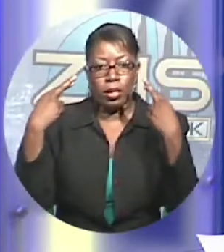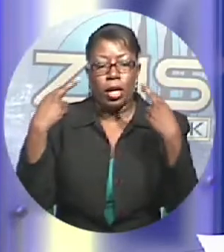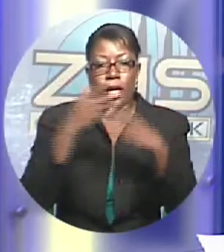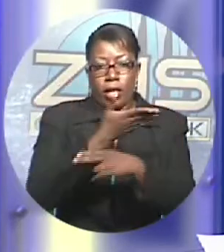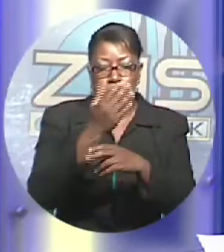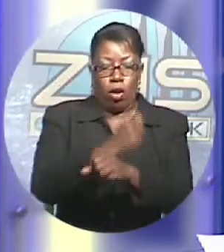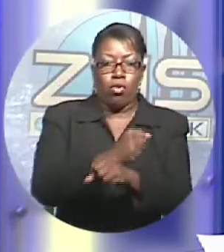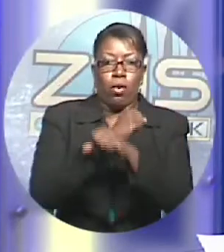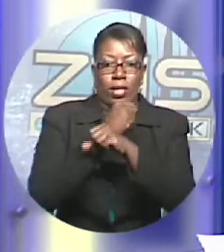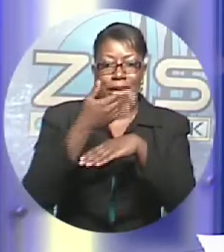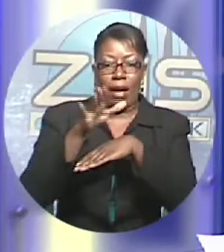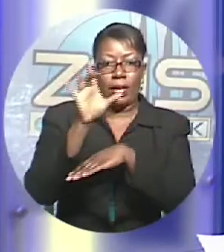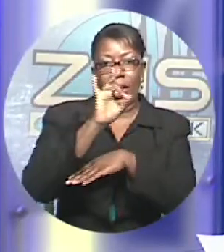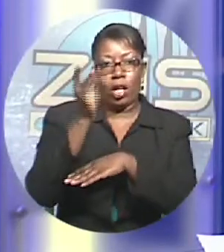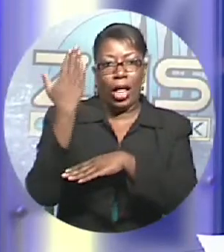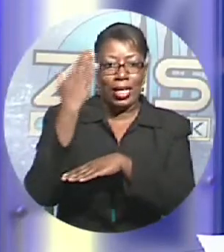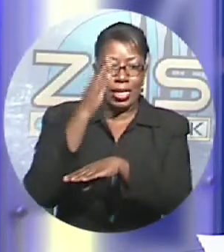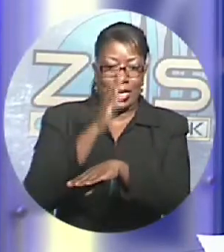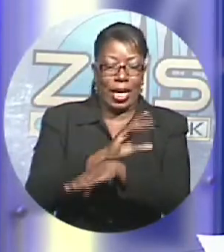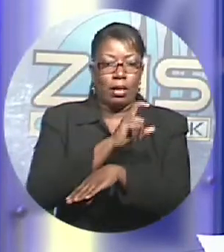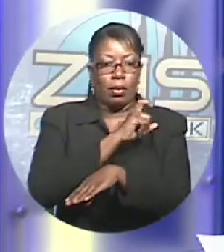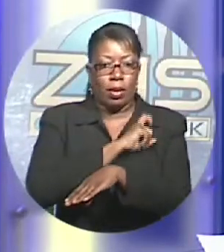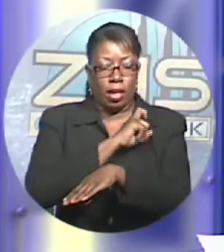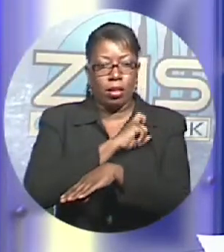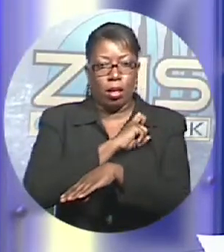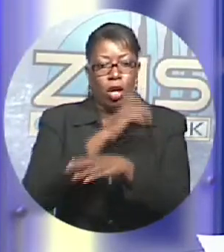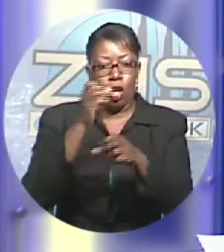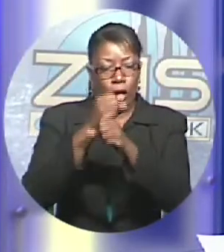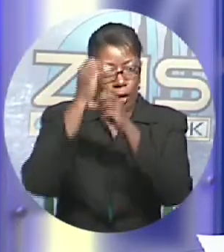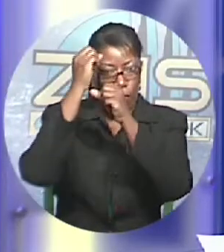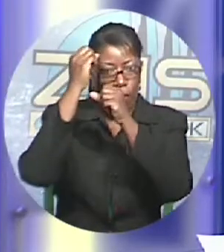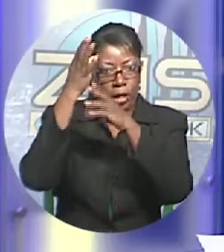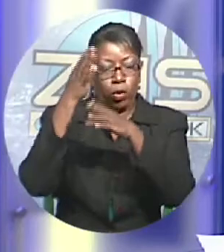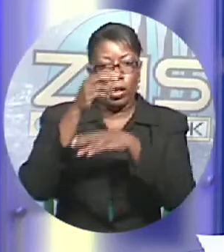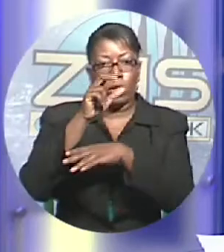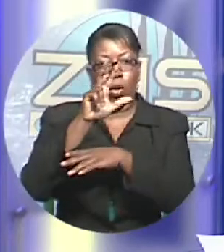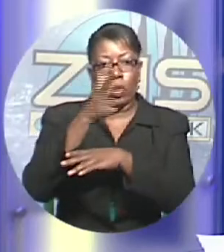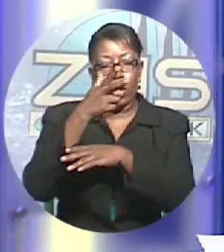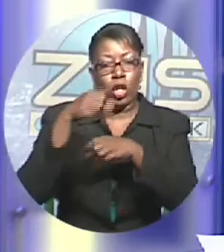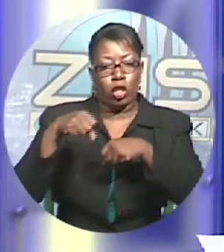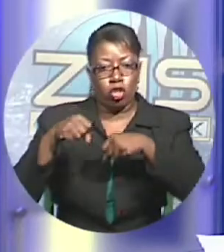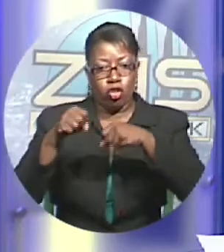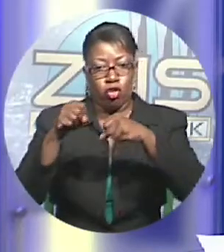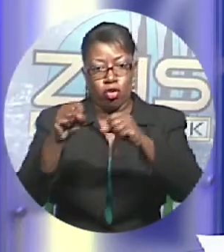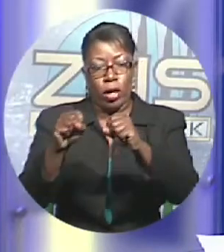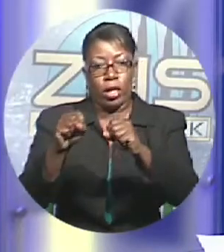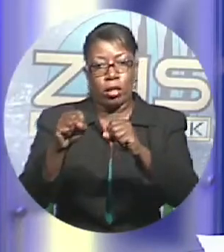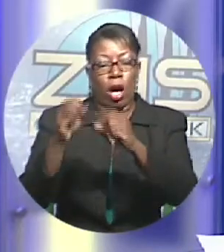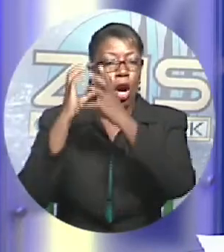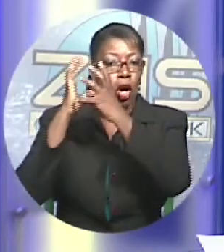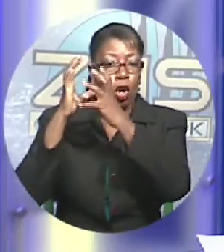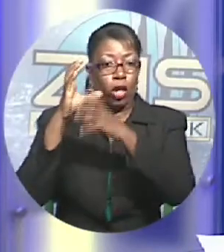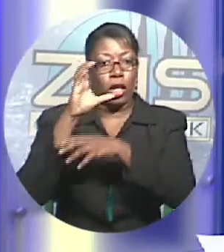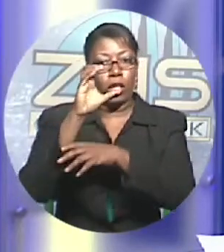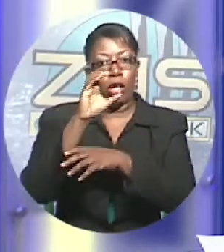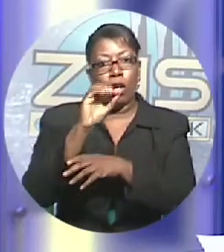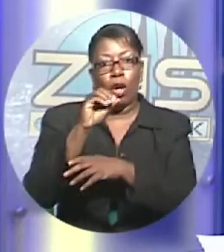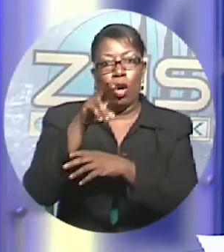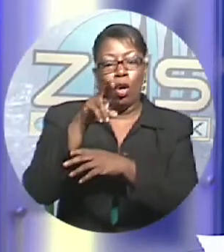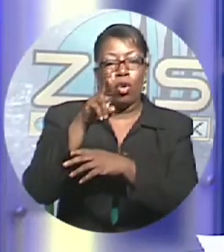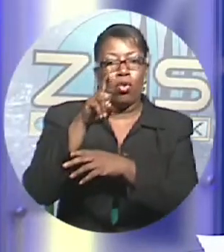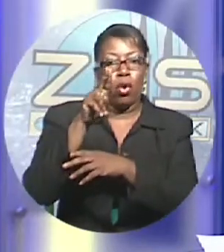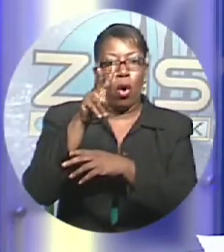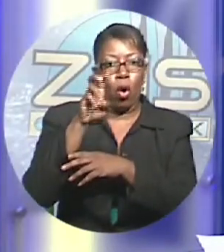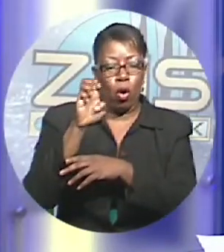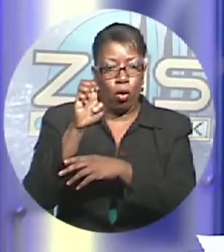8 o'clock last night. Officers acting on intelligence went to 3rd Street, Coconut Grove, where they arrested the men for questioning in